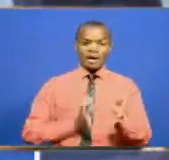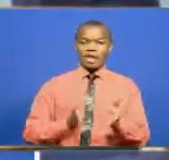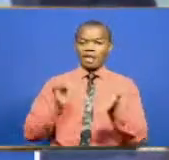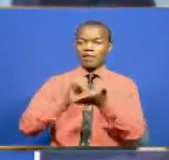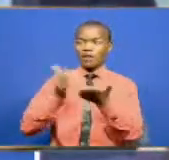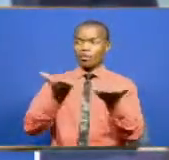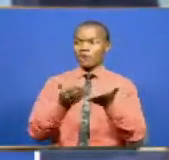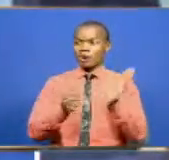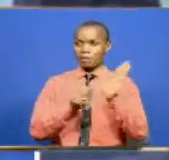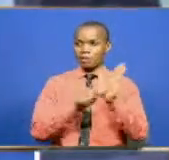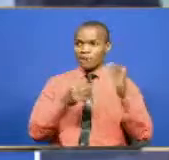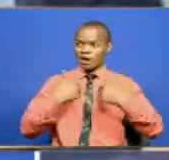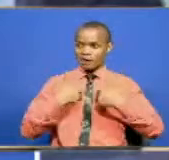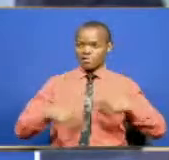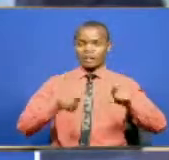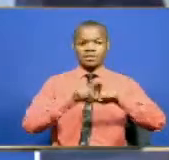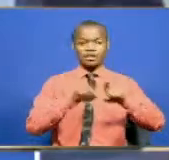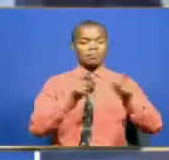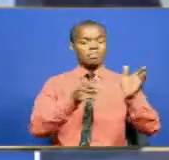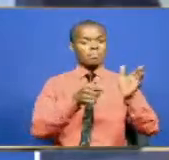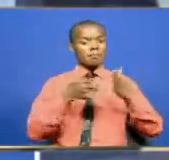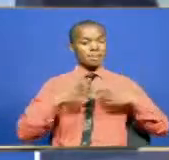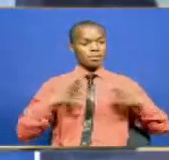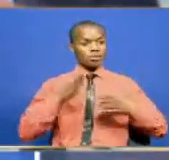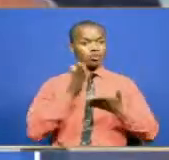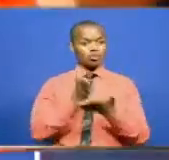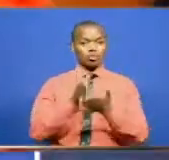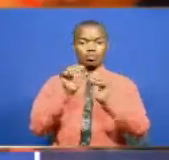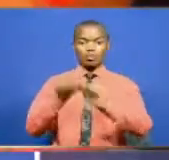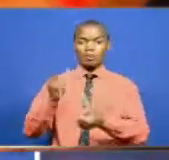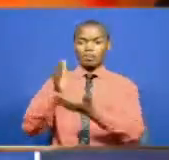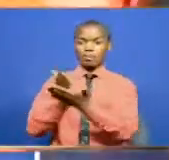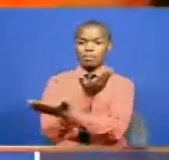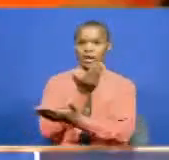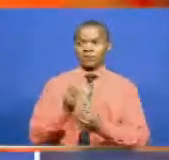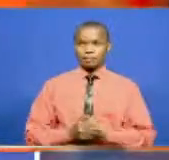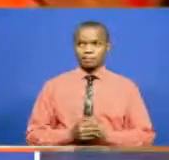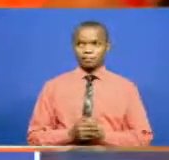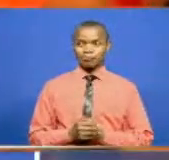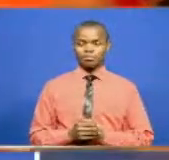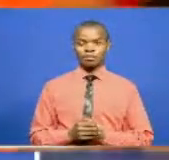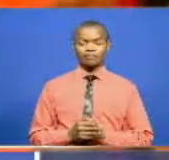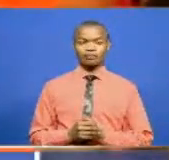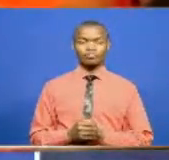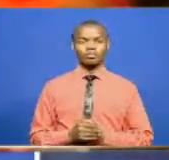Those are the cartels that we want to deal with, and the bill deals with those cartels.